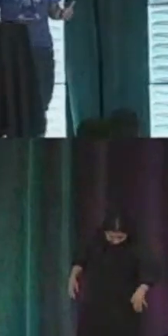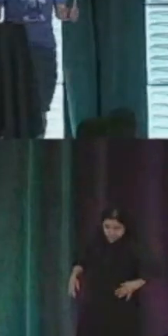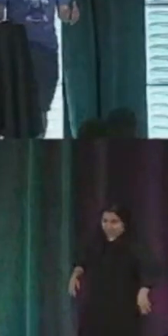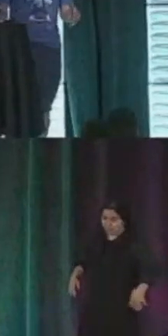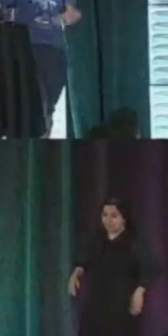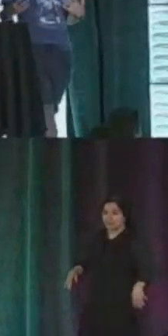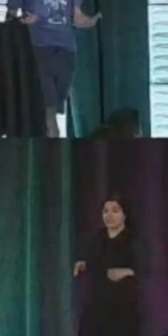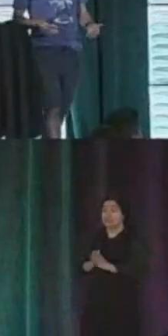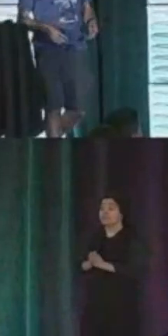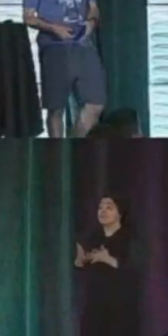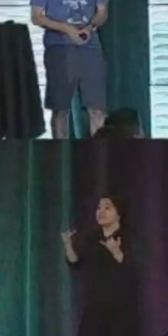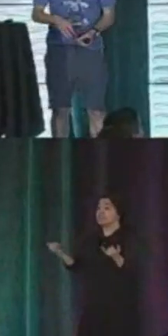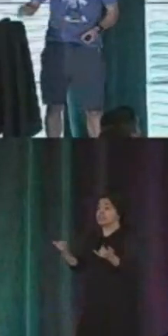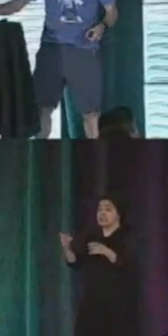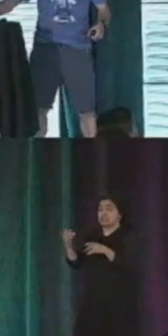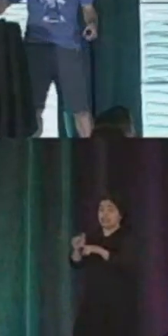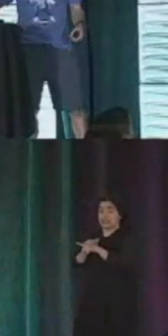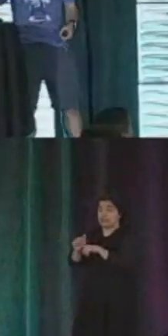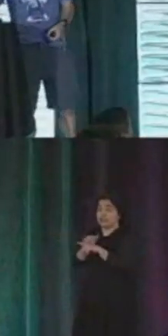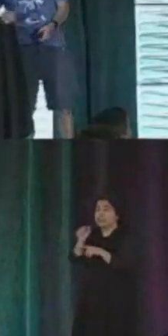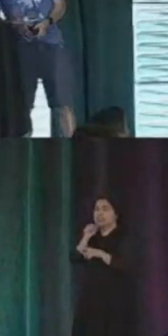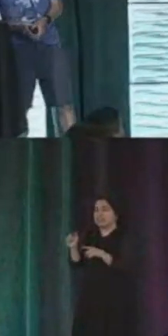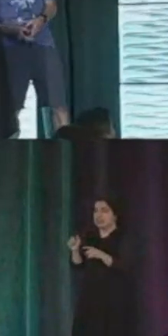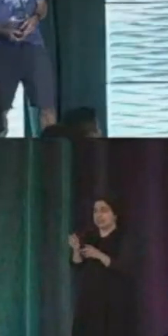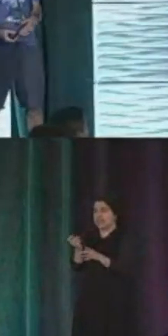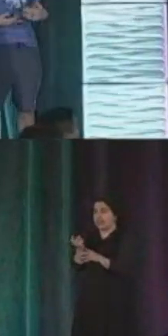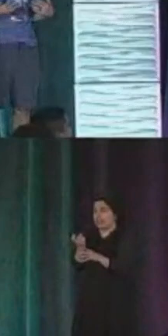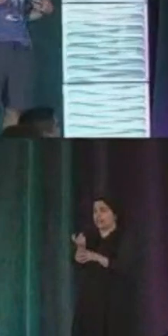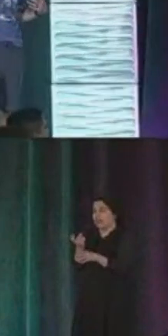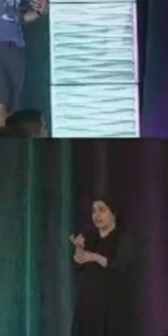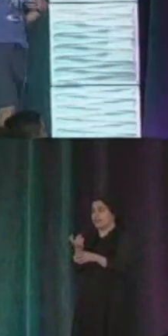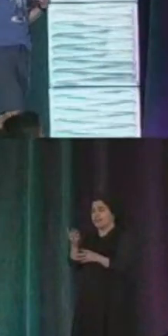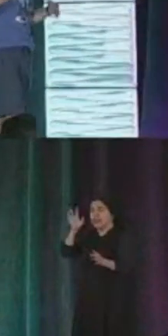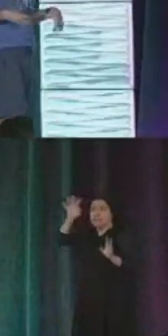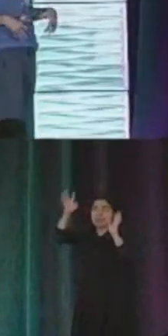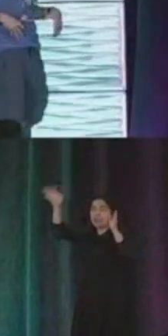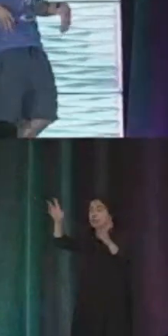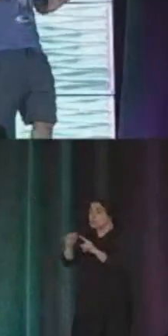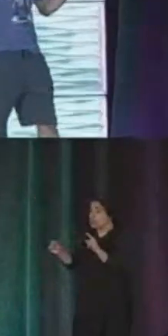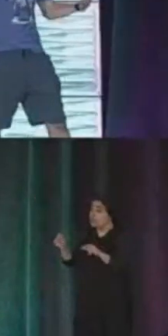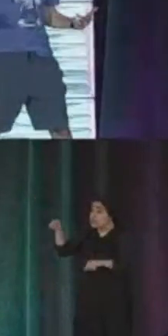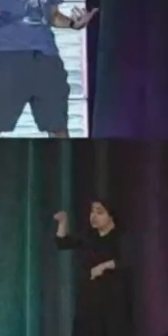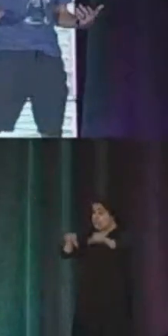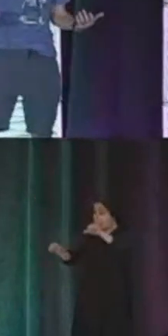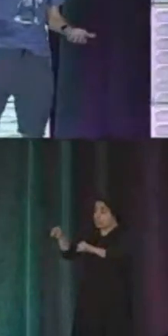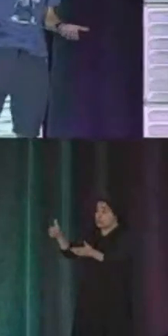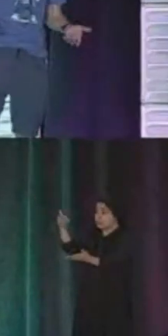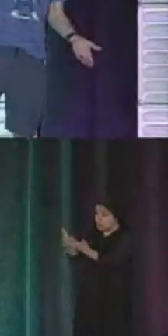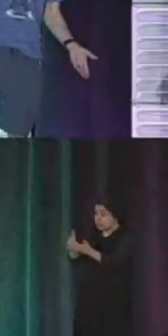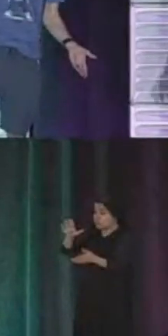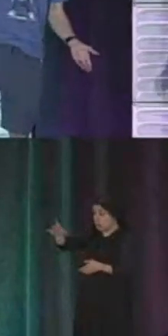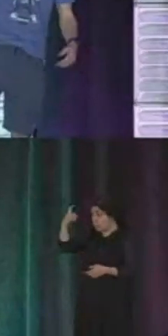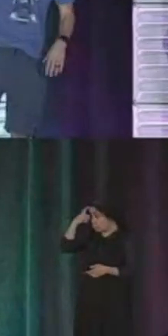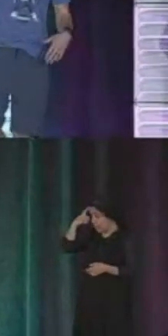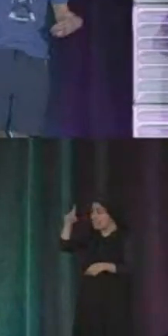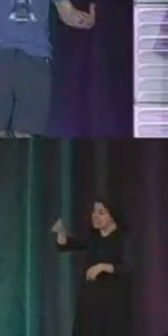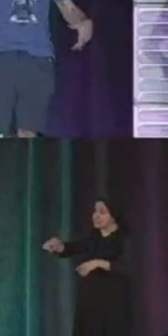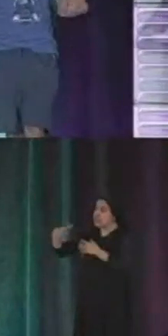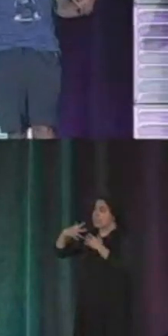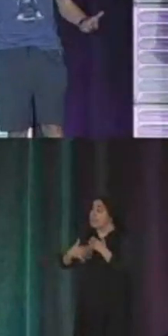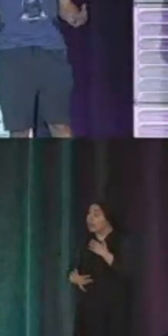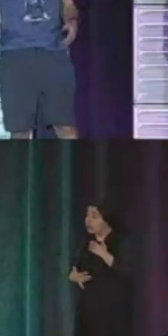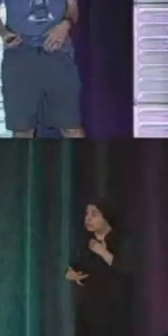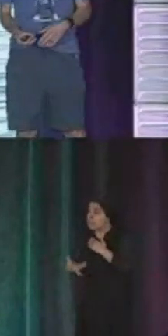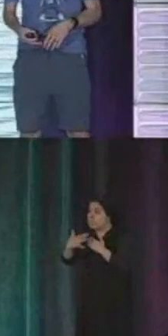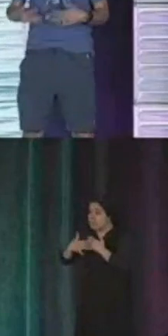So this exercise isn't just like some gimmick that I'm doing. It's actually scientifically proven that your brain needs blood. And